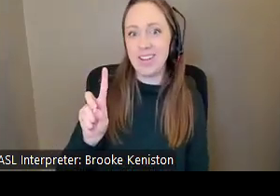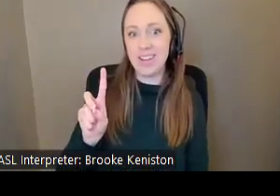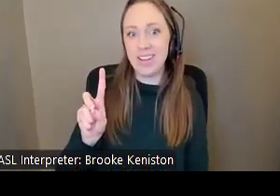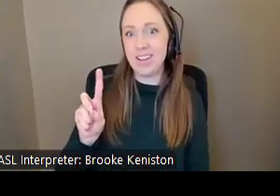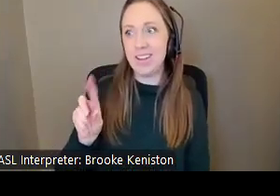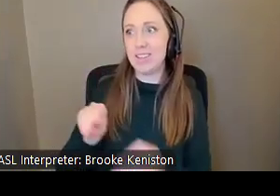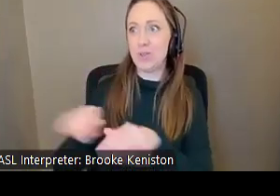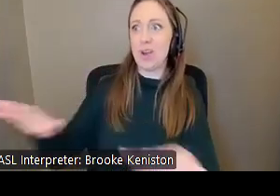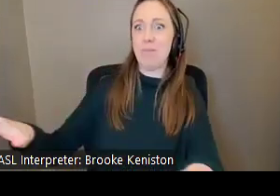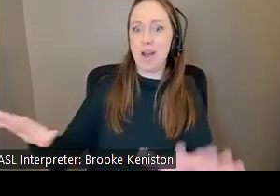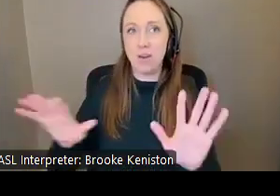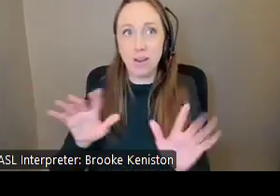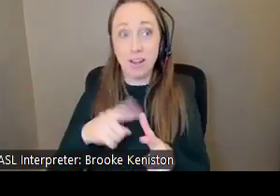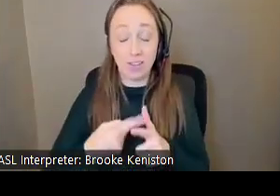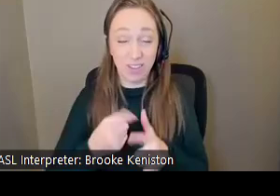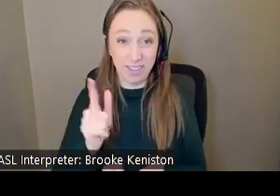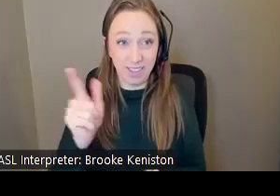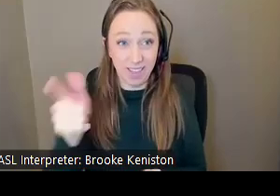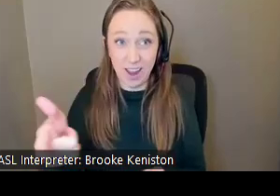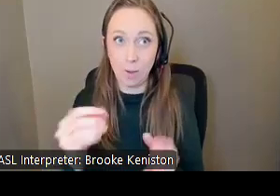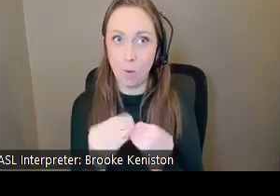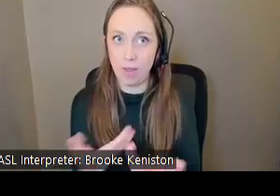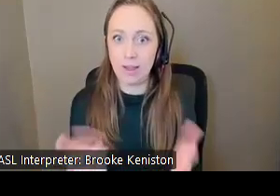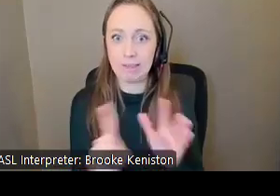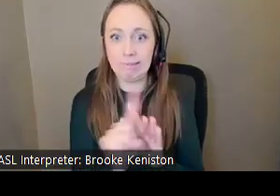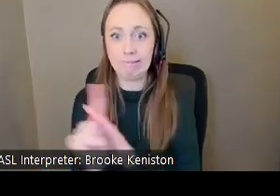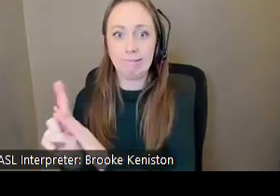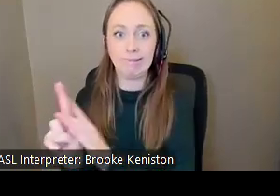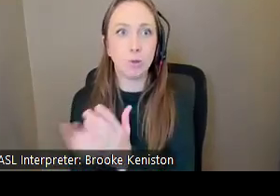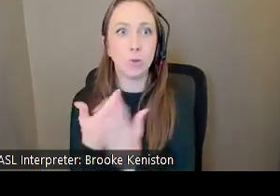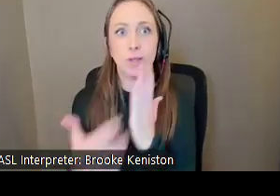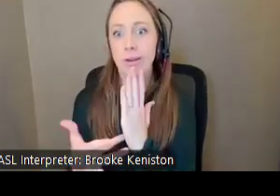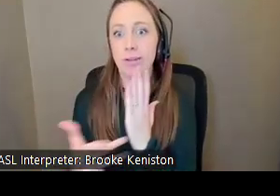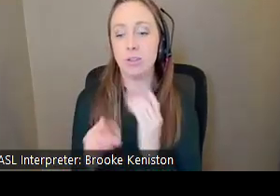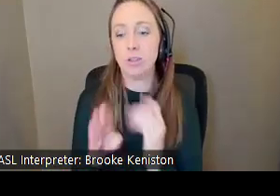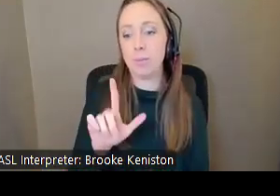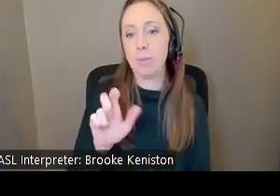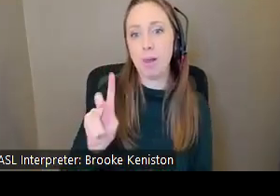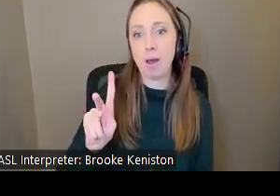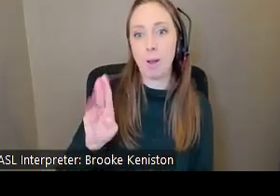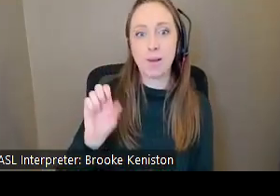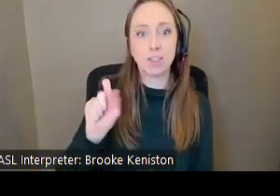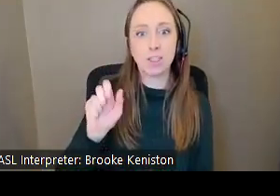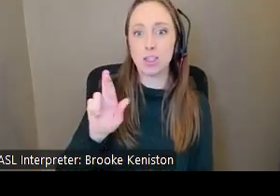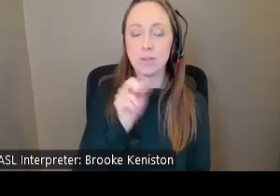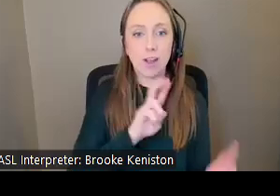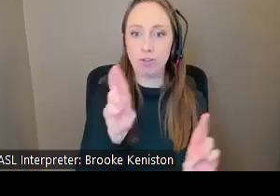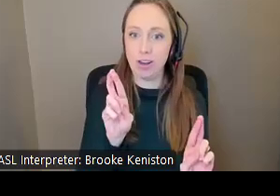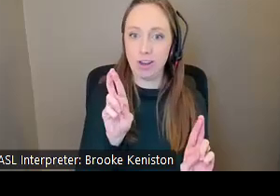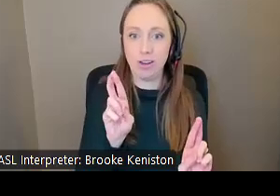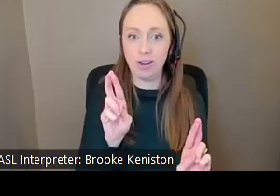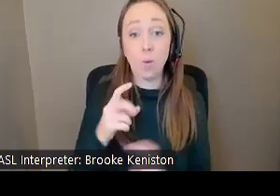lot of things that came their way. And one of their profit drivers was late fees. So if you turned in